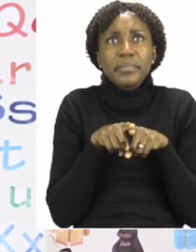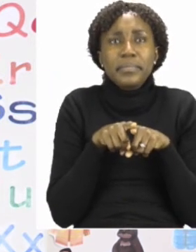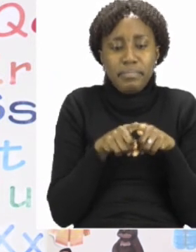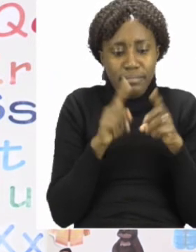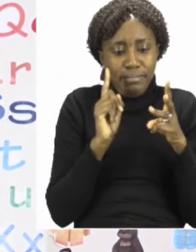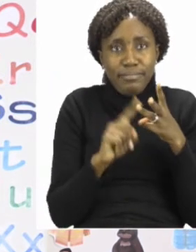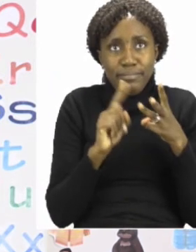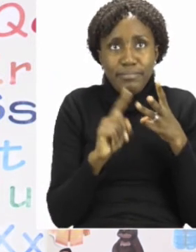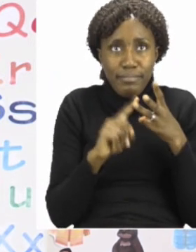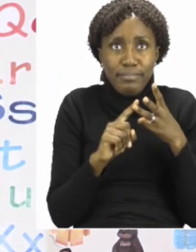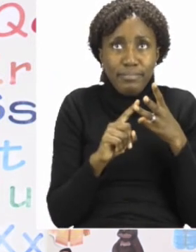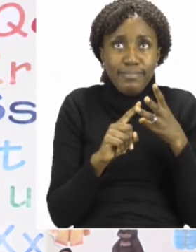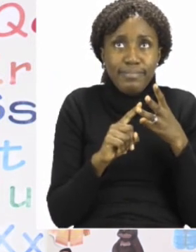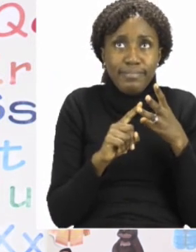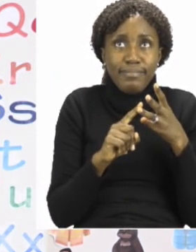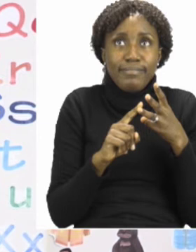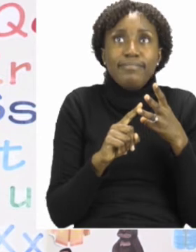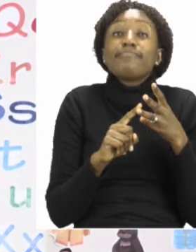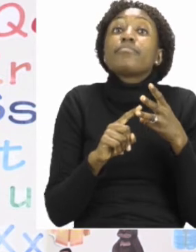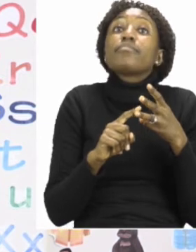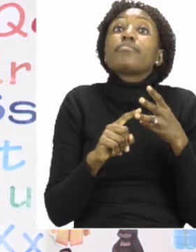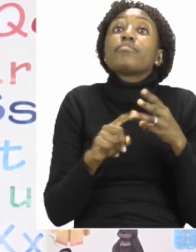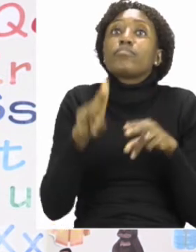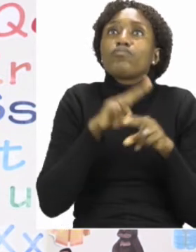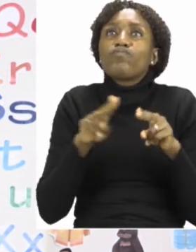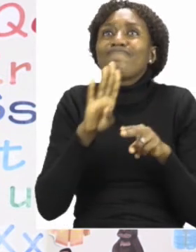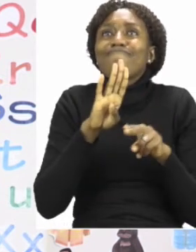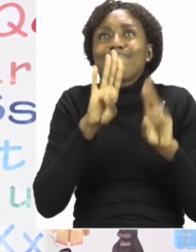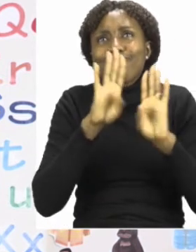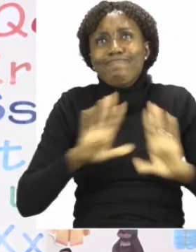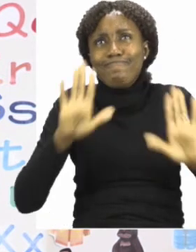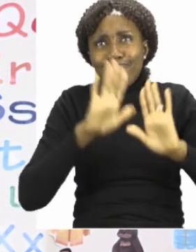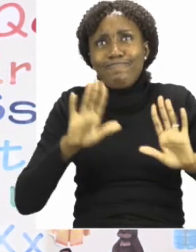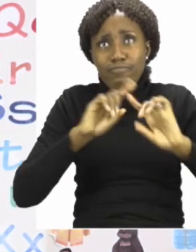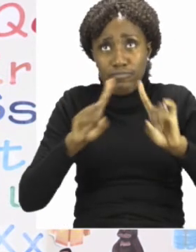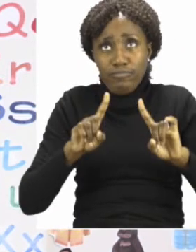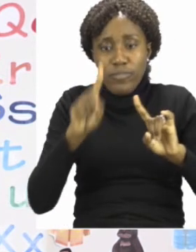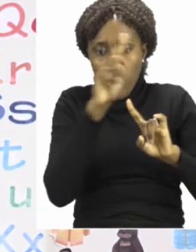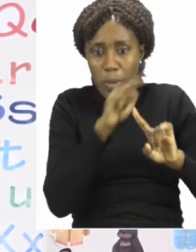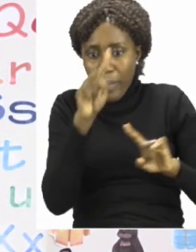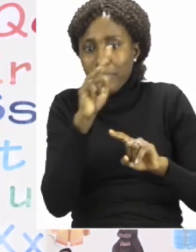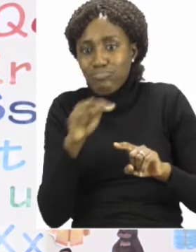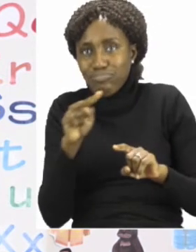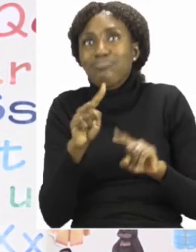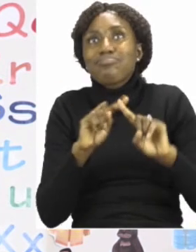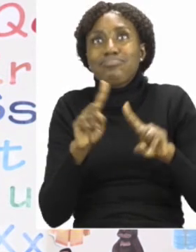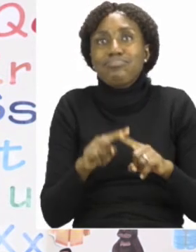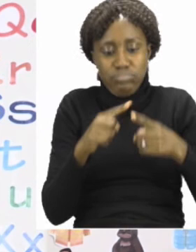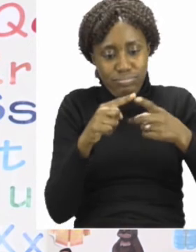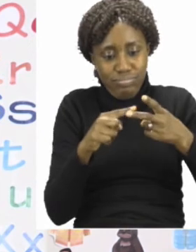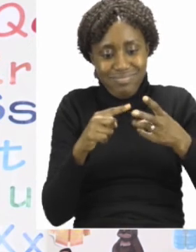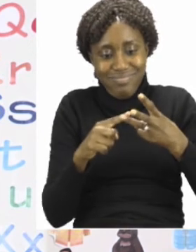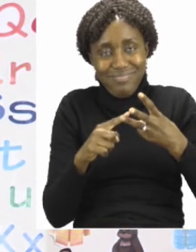you to please use the colors we just talked about so you can circle the coins in your book. Have fun,